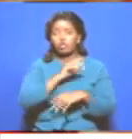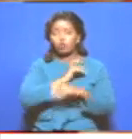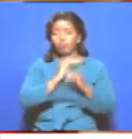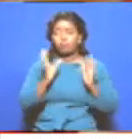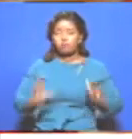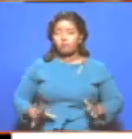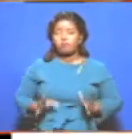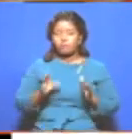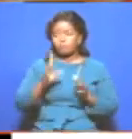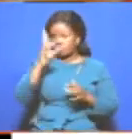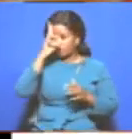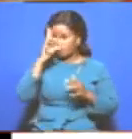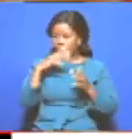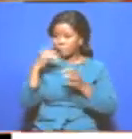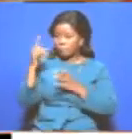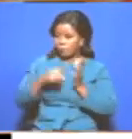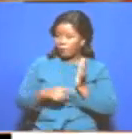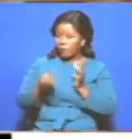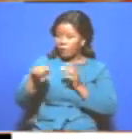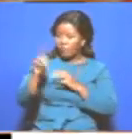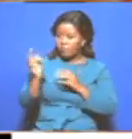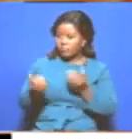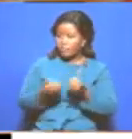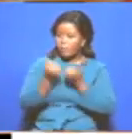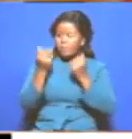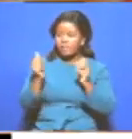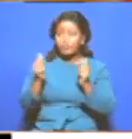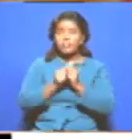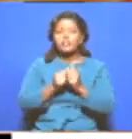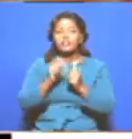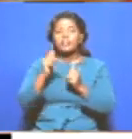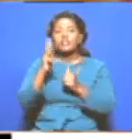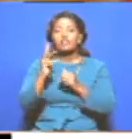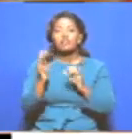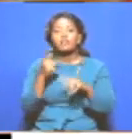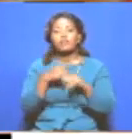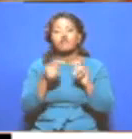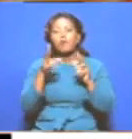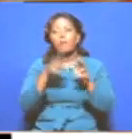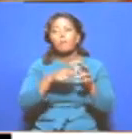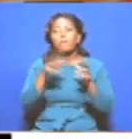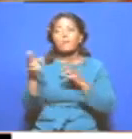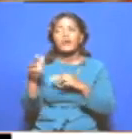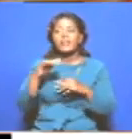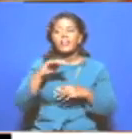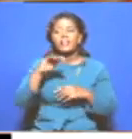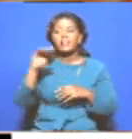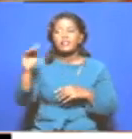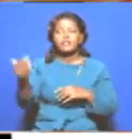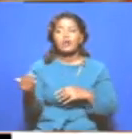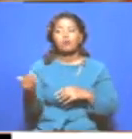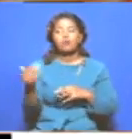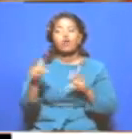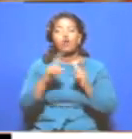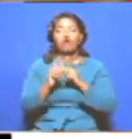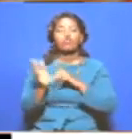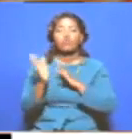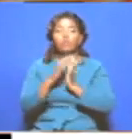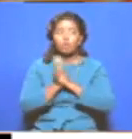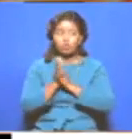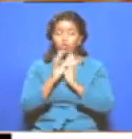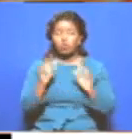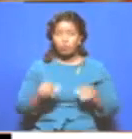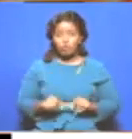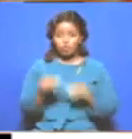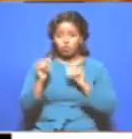incident happened at Hargasa, some 10 kilometers from Mandera town. That is also a story that we are keeping a close